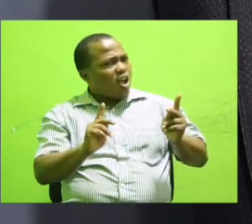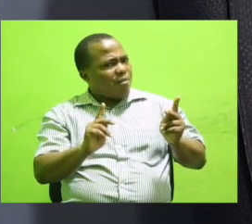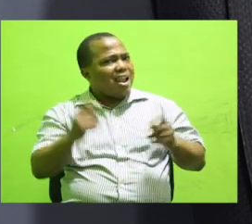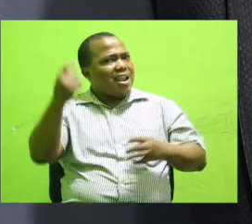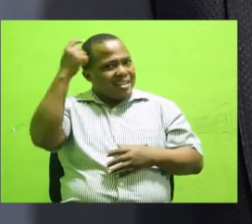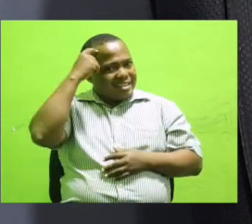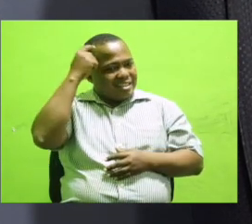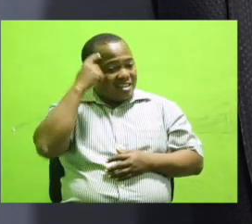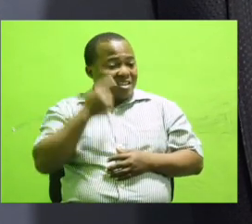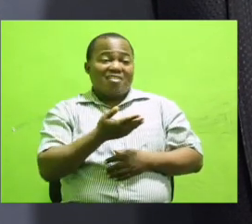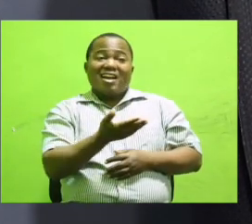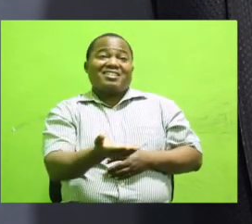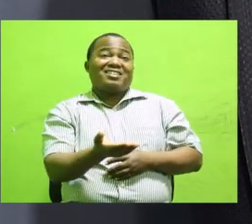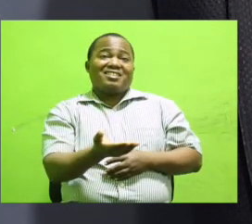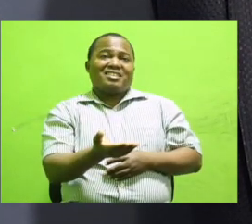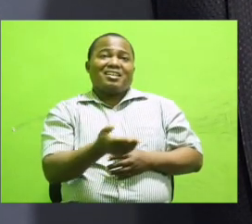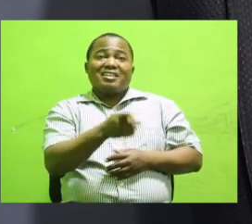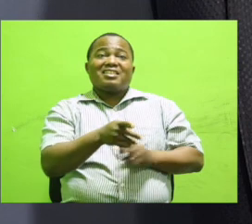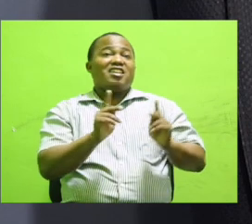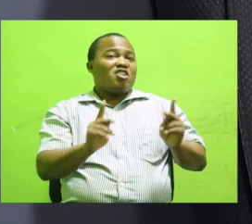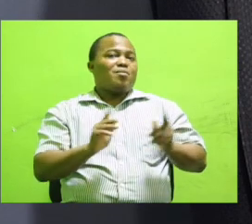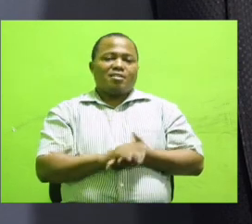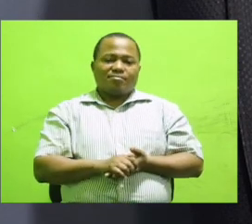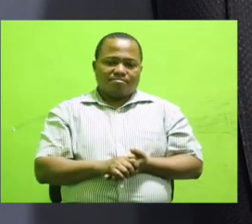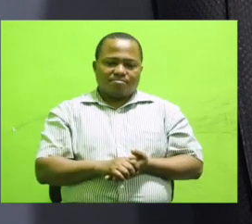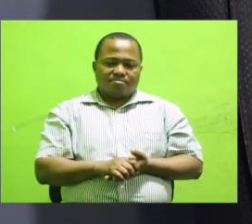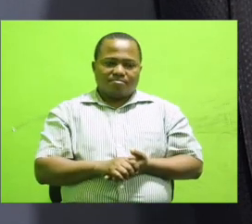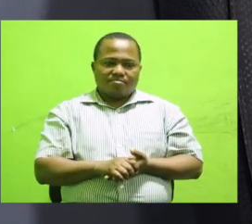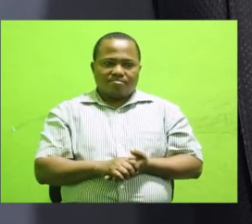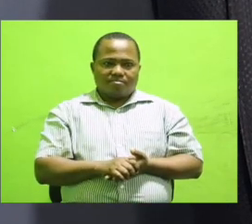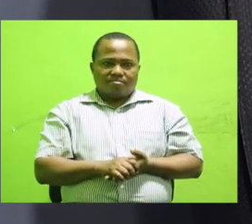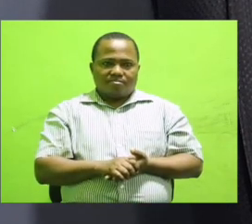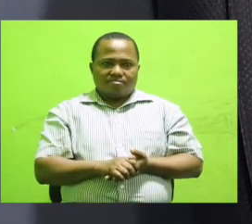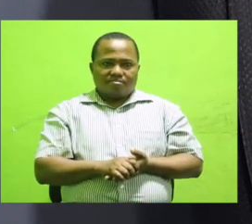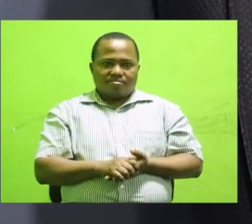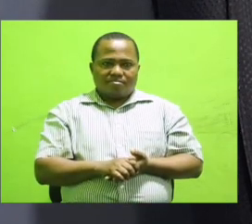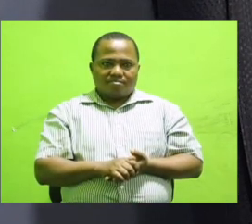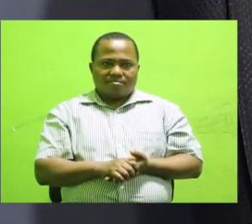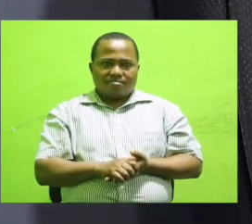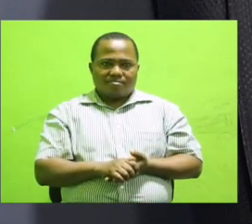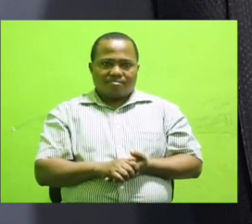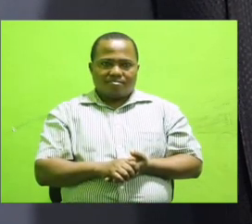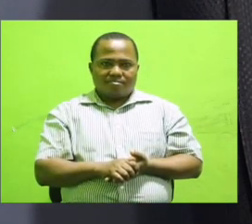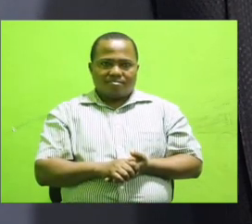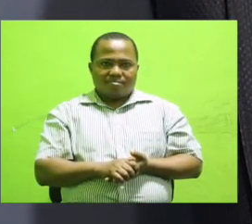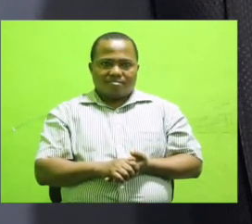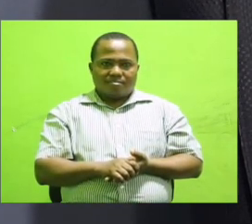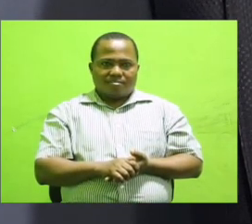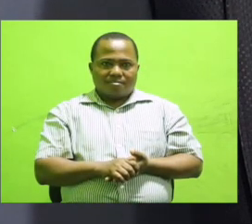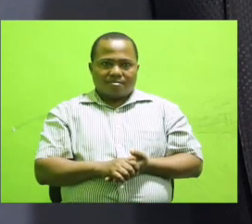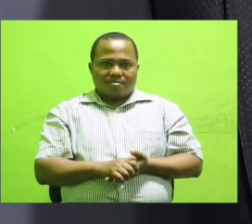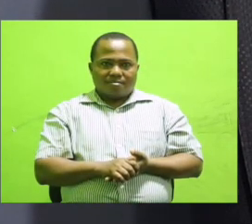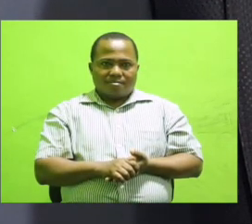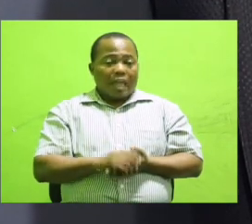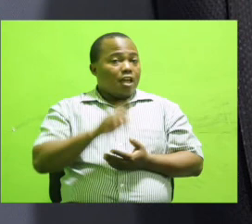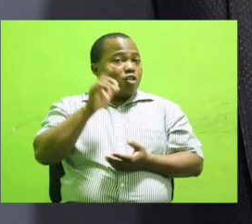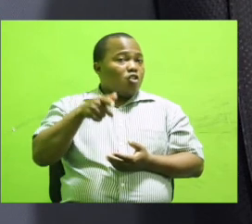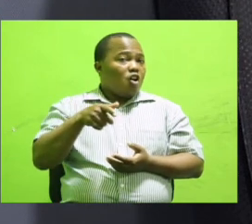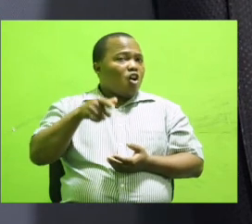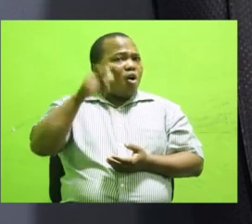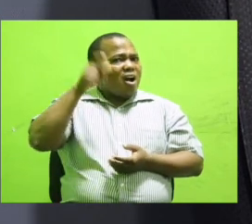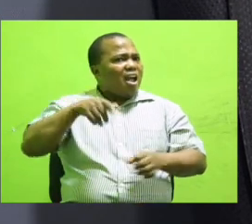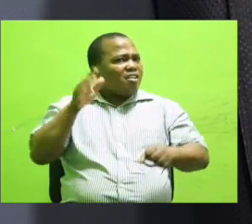not normal. Do not start sentences with that, I heard so and so suffered from HIV AIDS